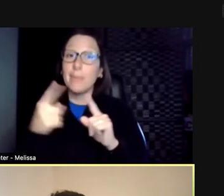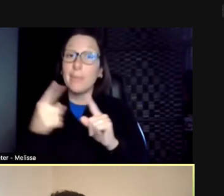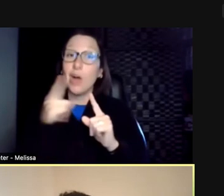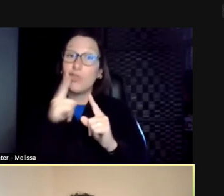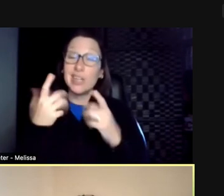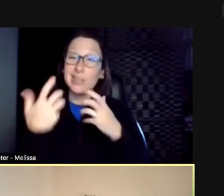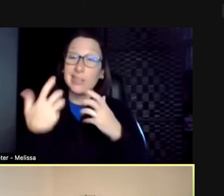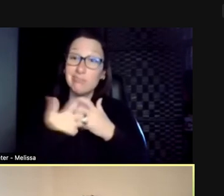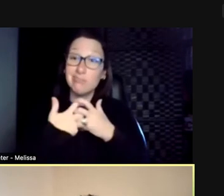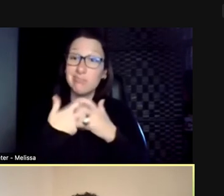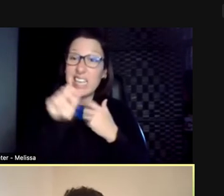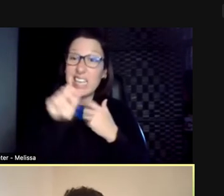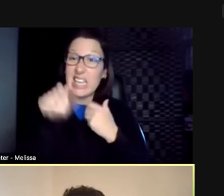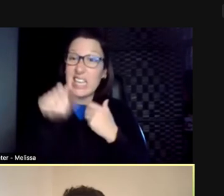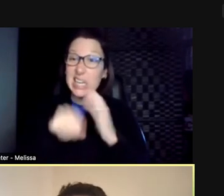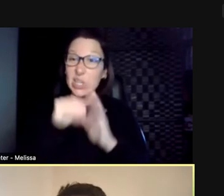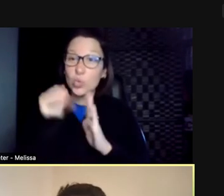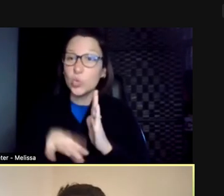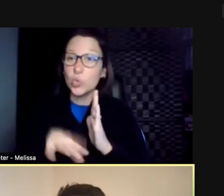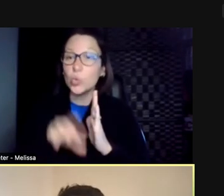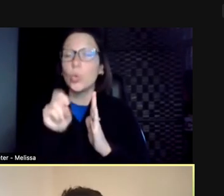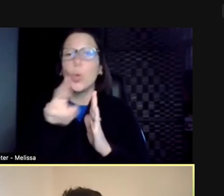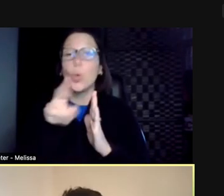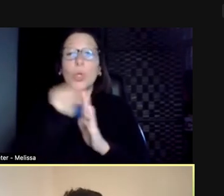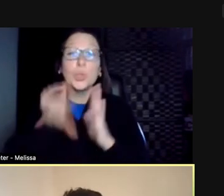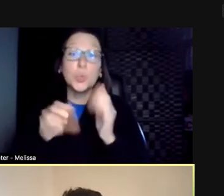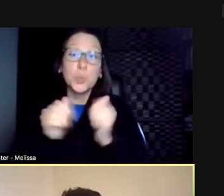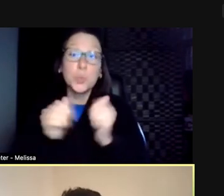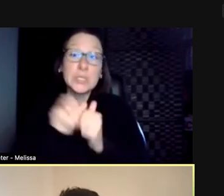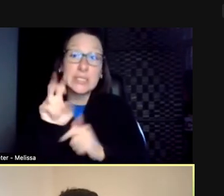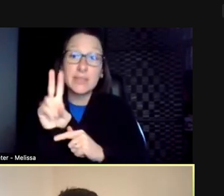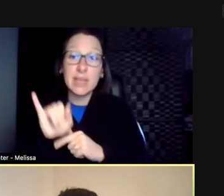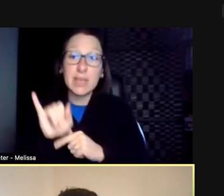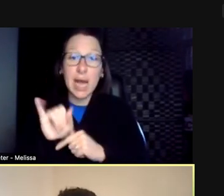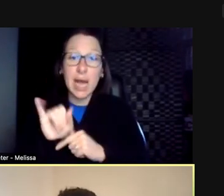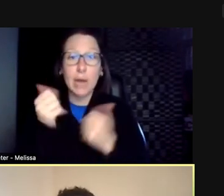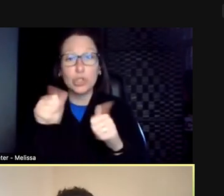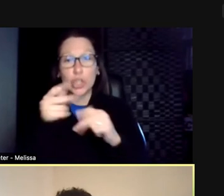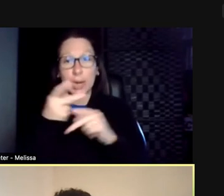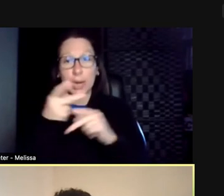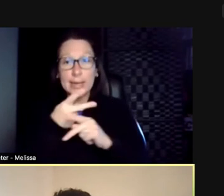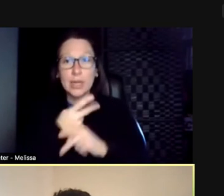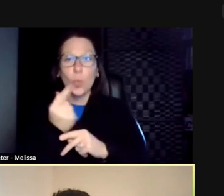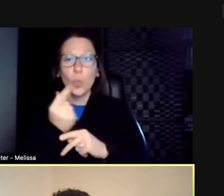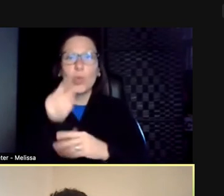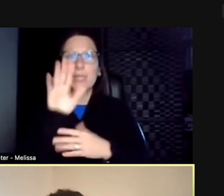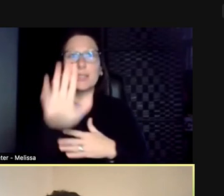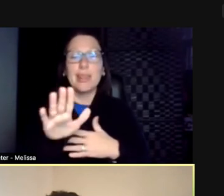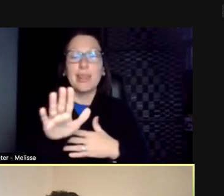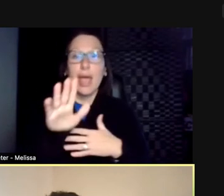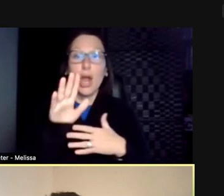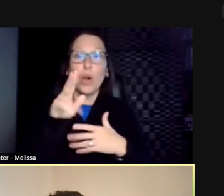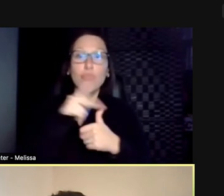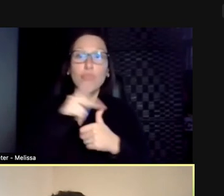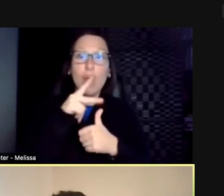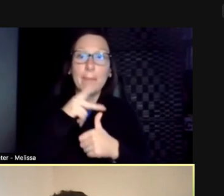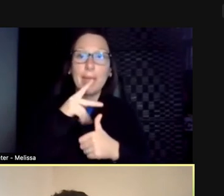any student, where you're just trying to figure out what are the student's primary and secondary and even